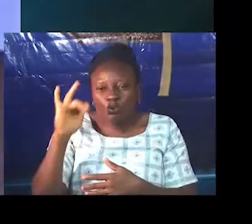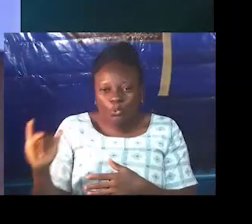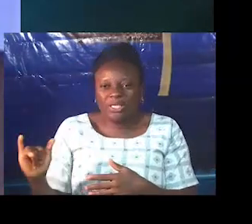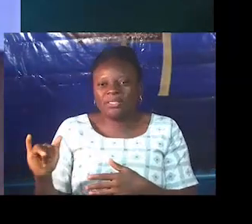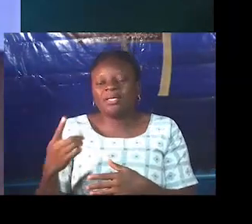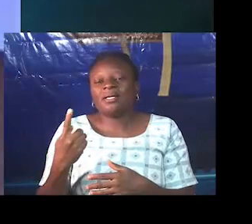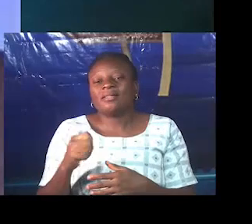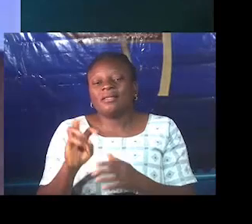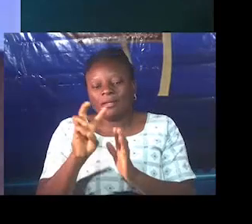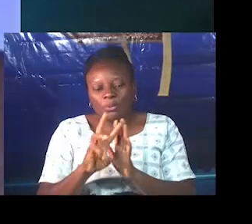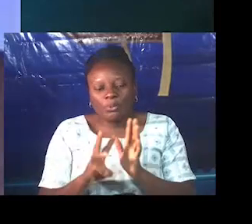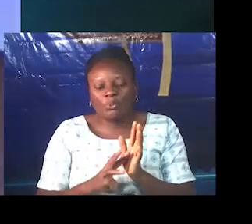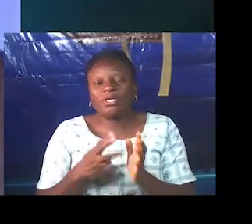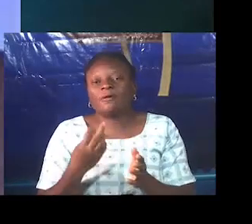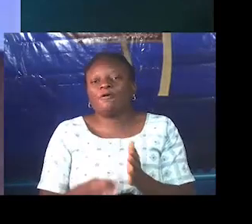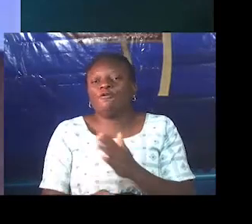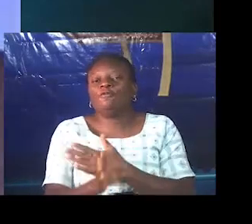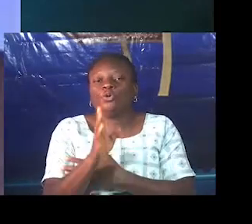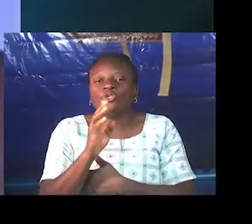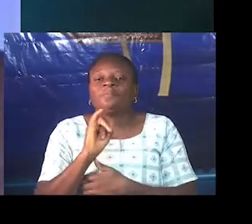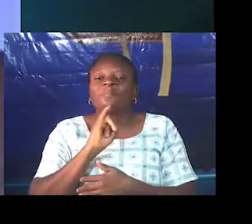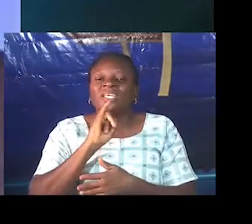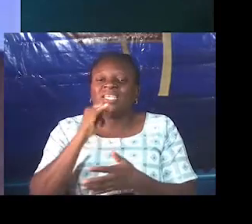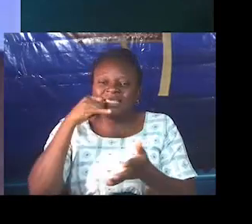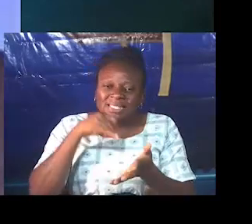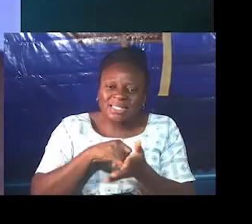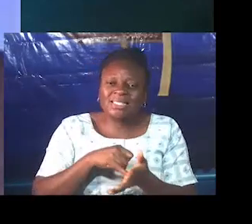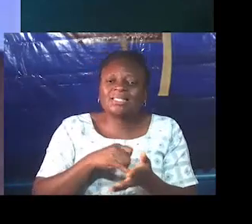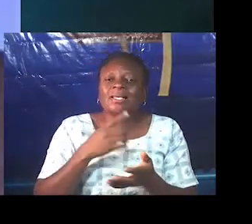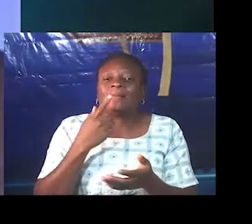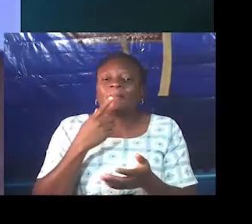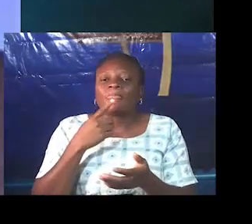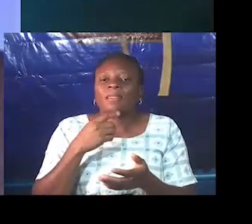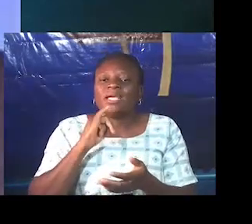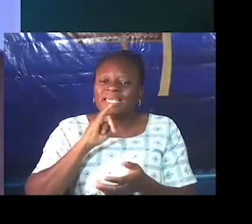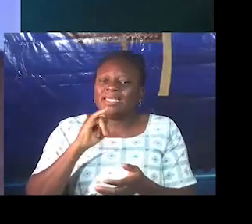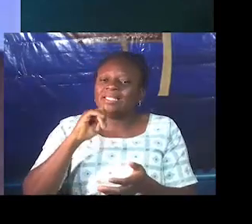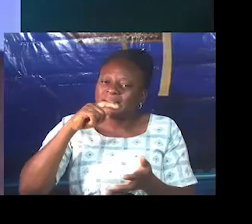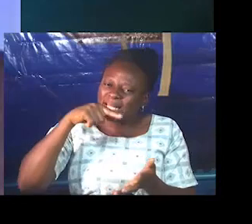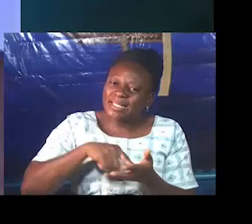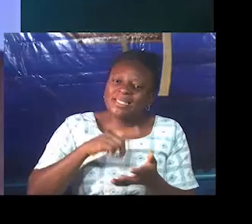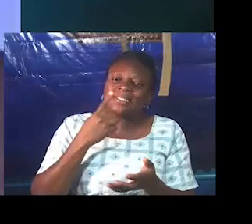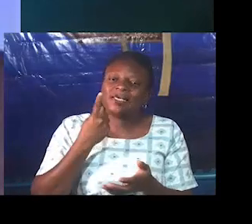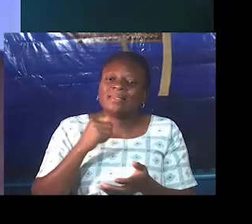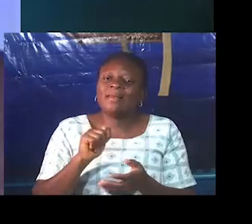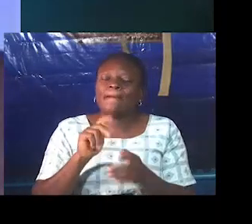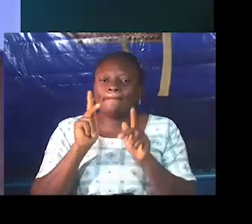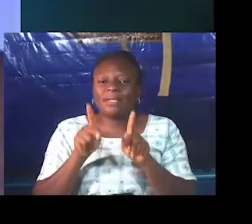not static, it's not permanent. Sometimes you feel great today and tomorrow you feel